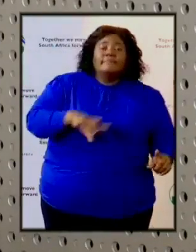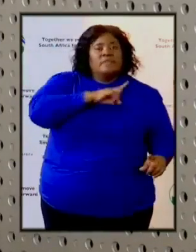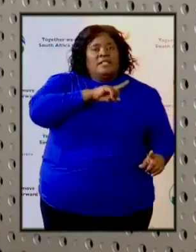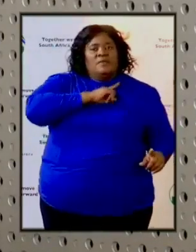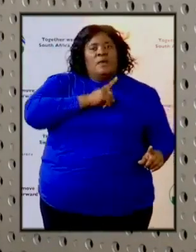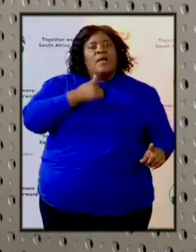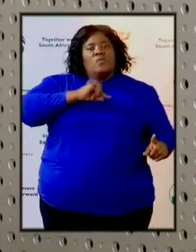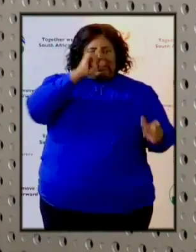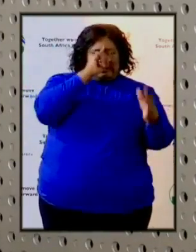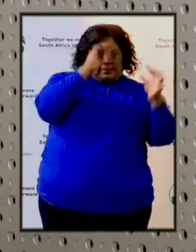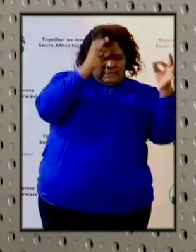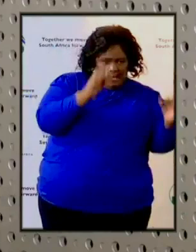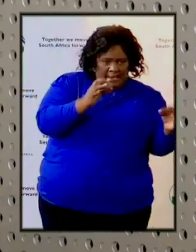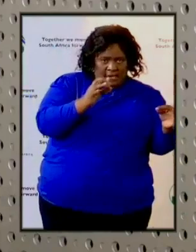this